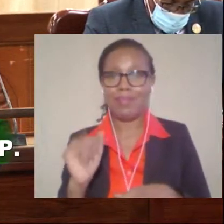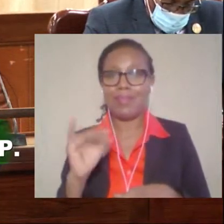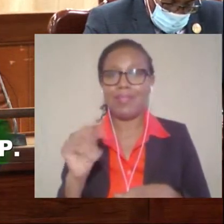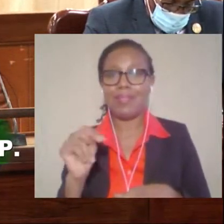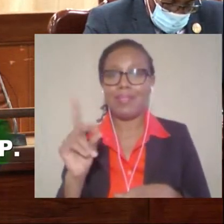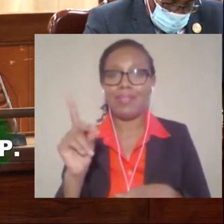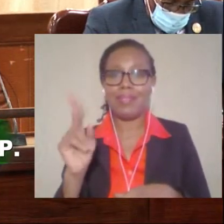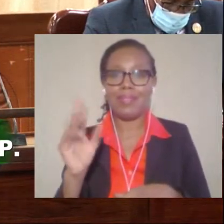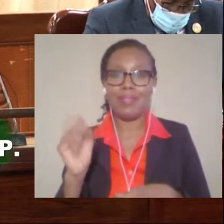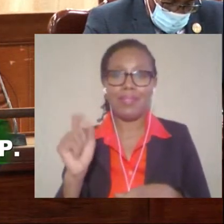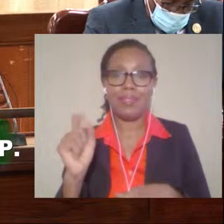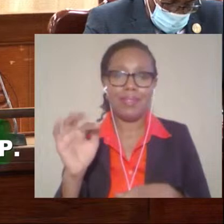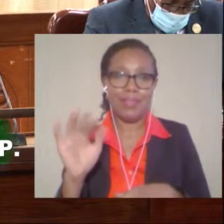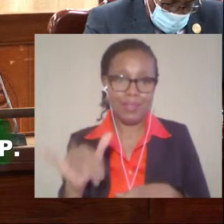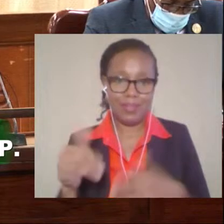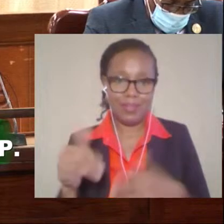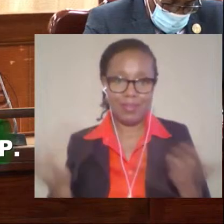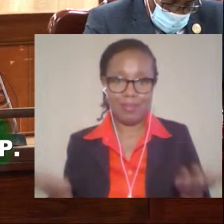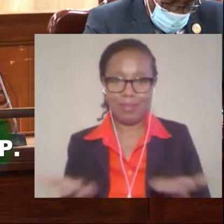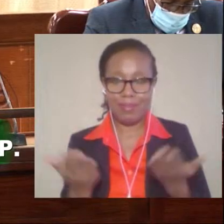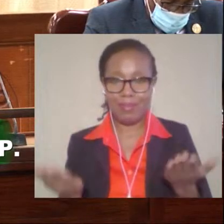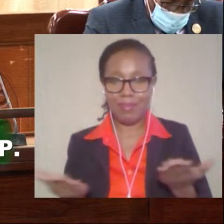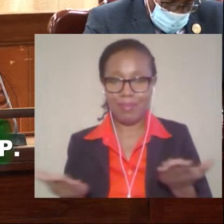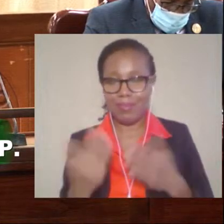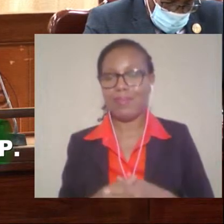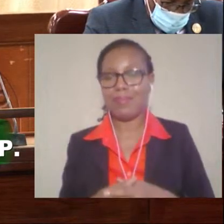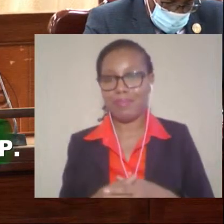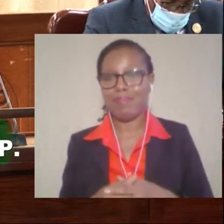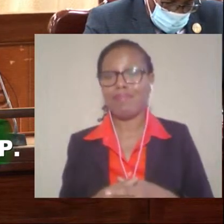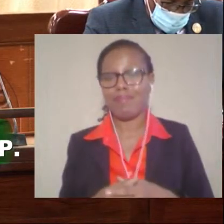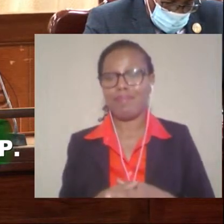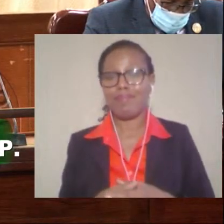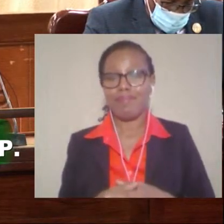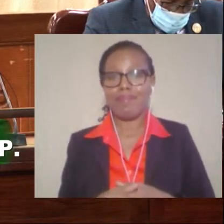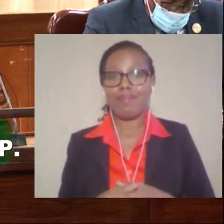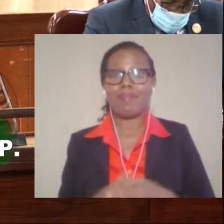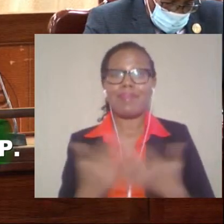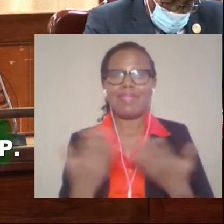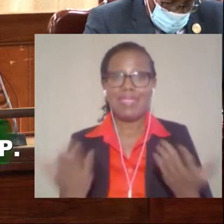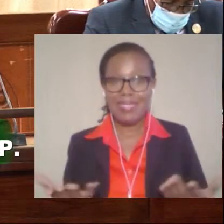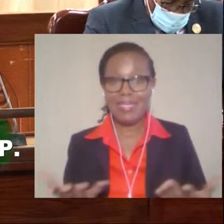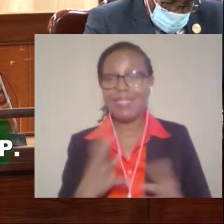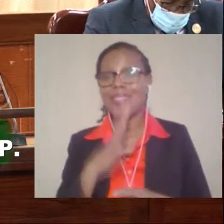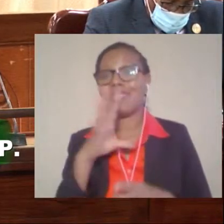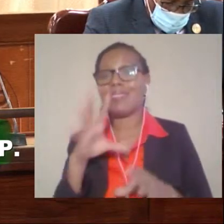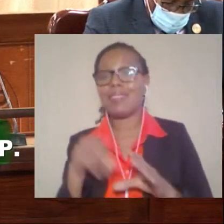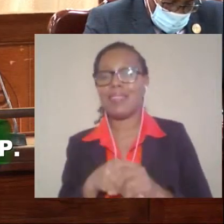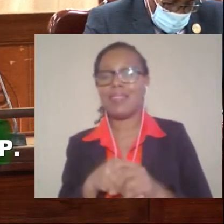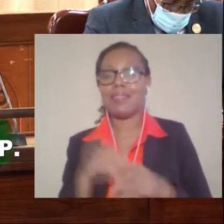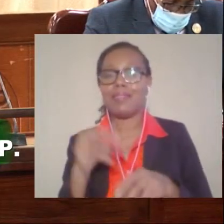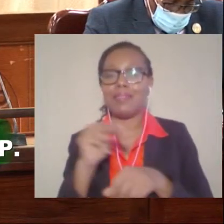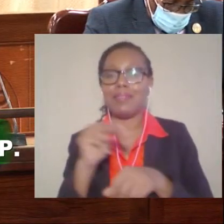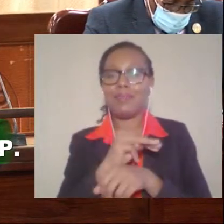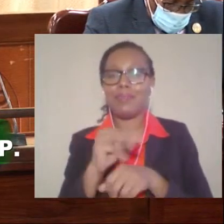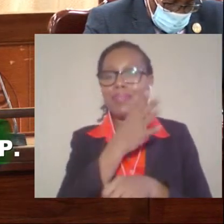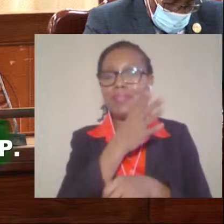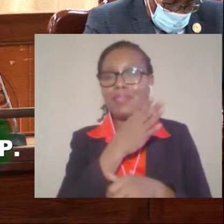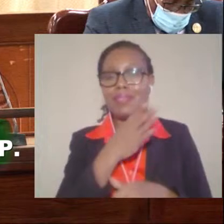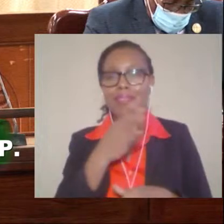the energies of the Ministry of Agriculture. Prime Minister sought to set